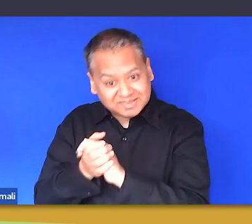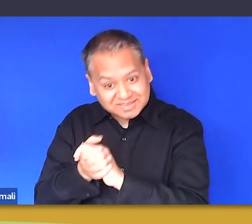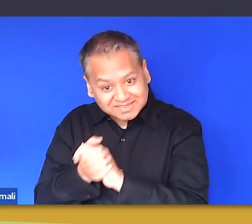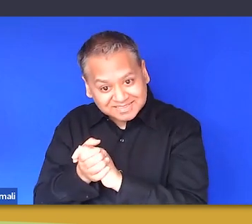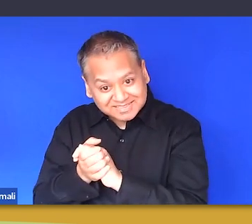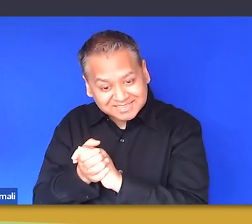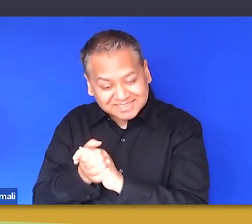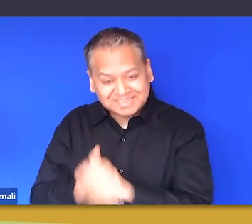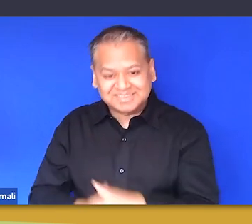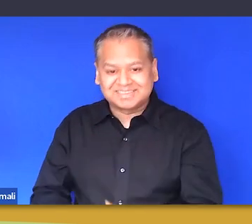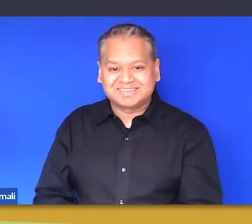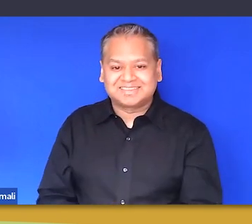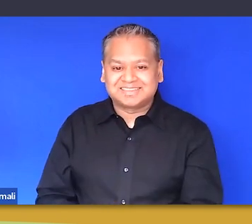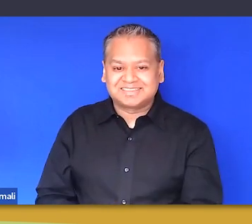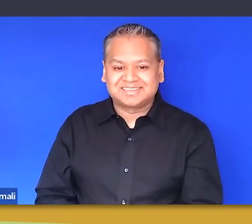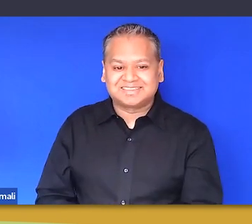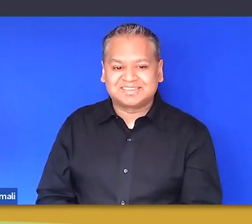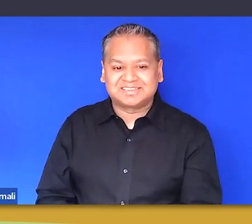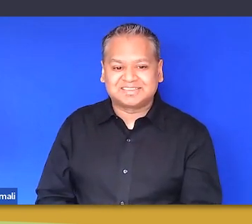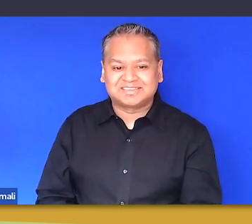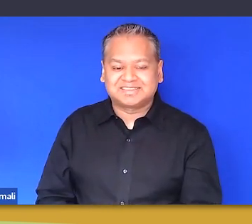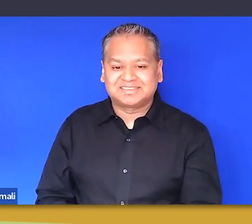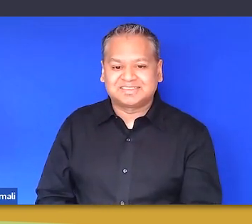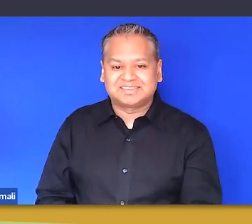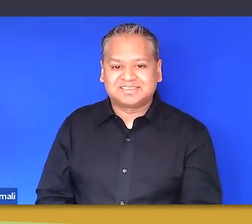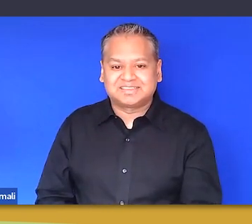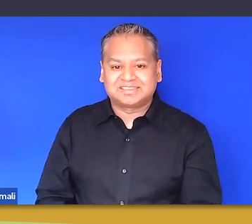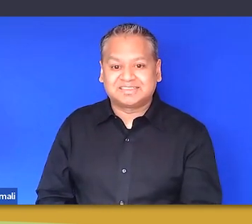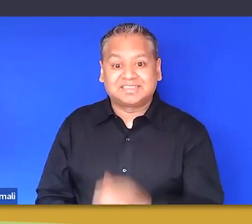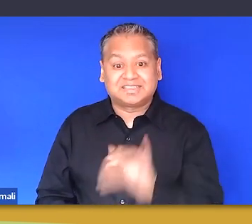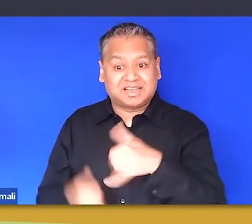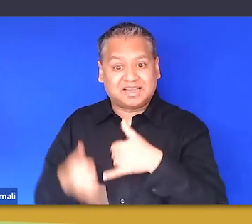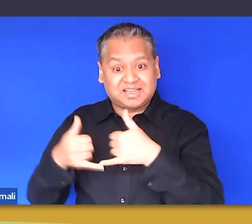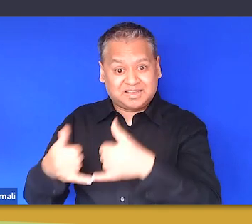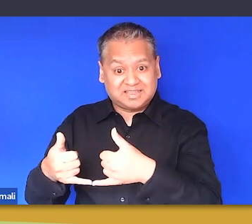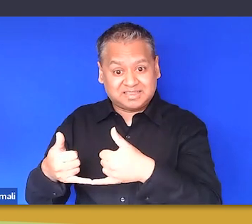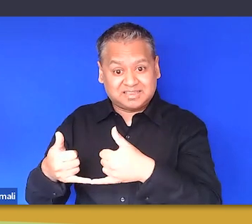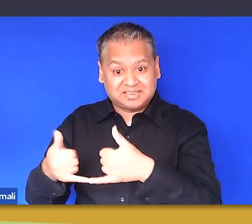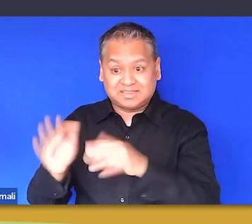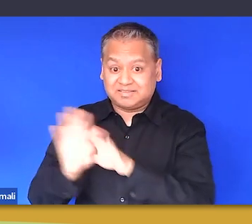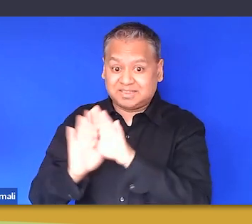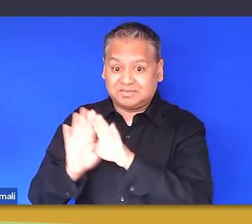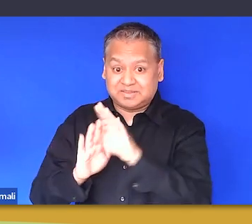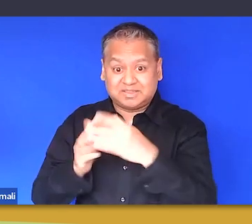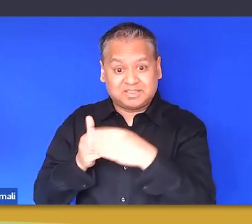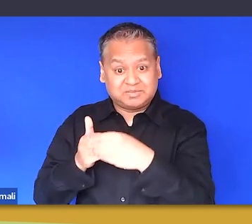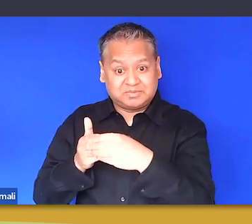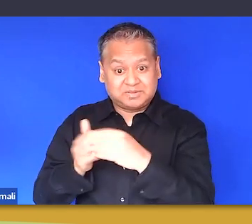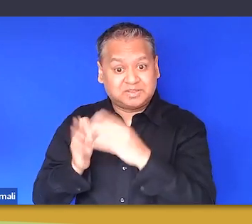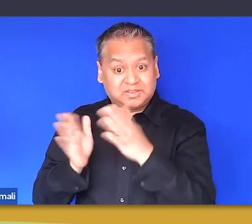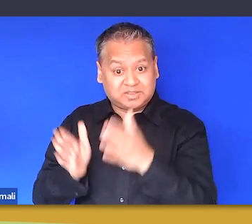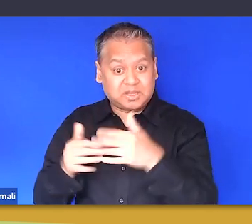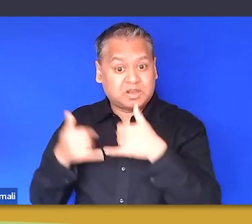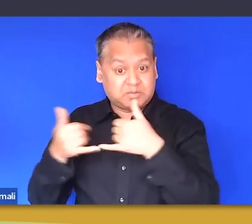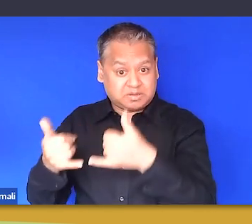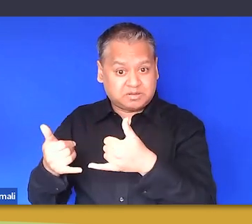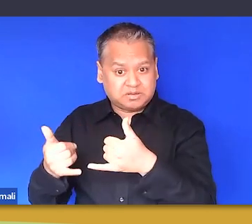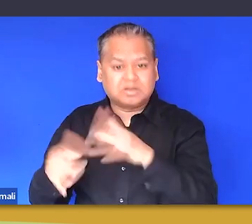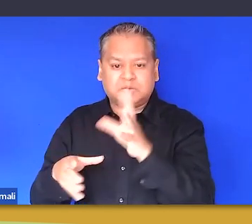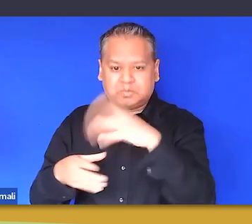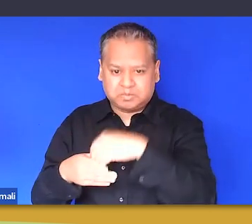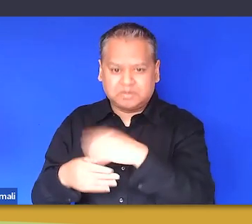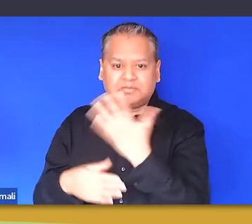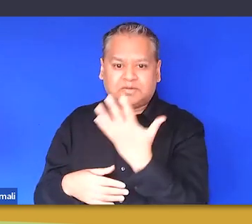The recipient of the Emerging Leader Award also receives a $5,000 grant to be donated to a nonprofit of their